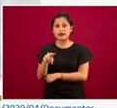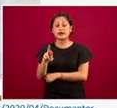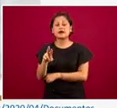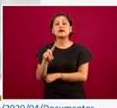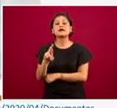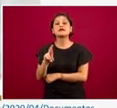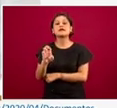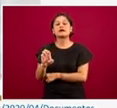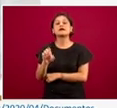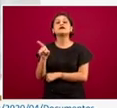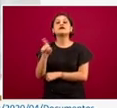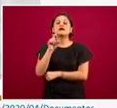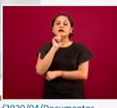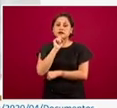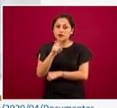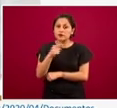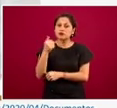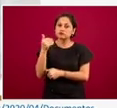of guidelines that we